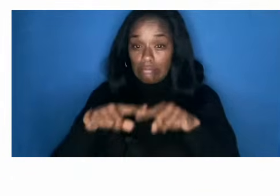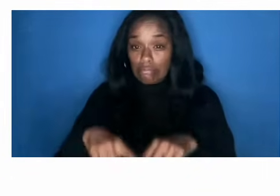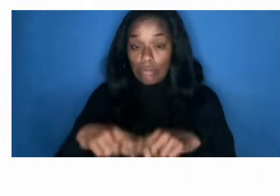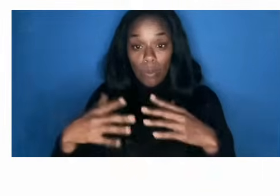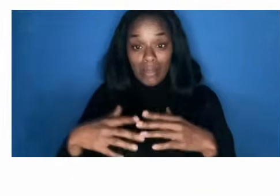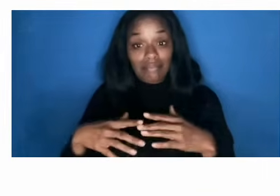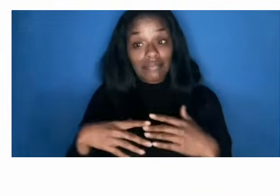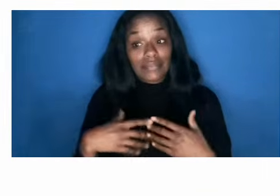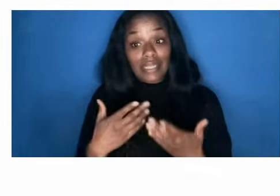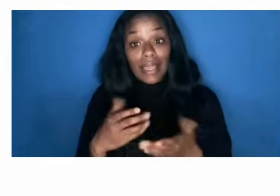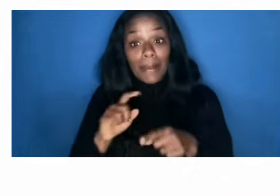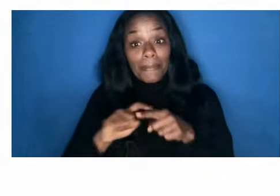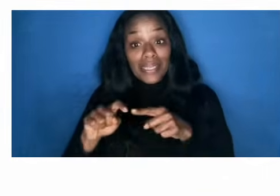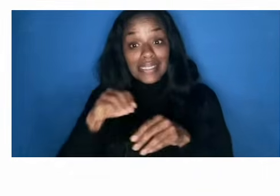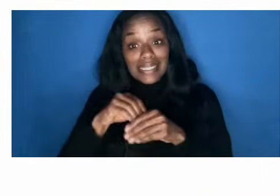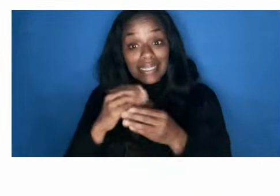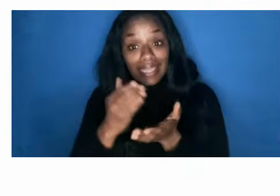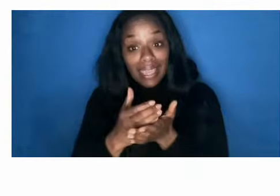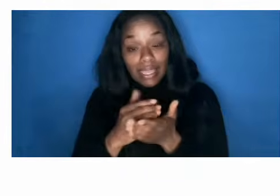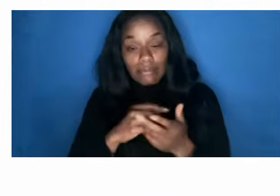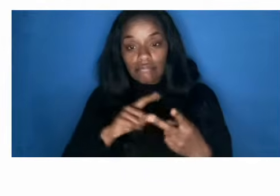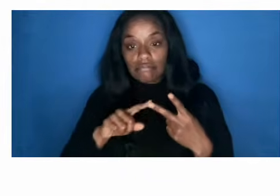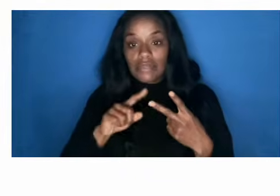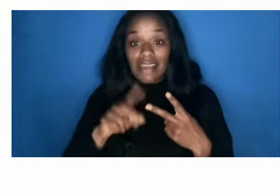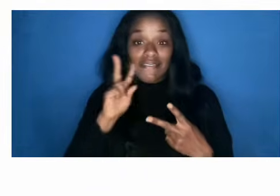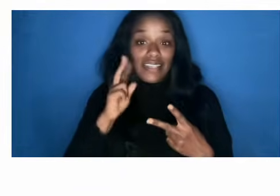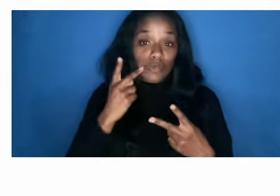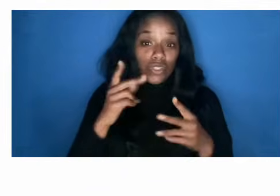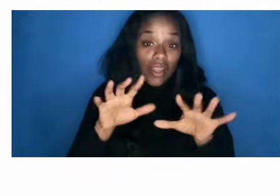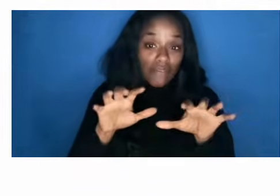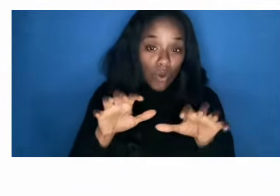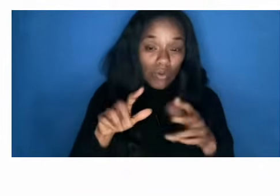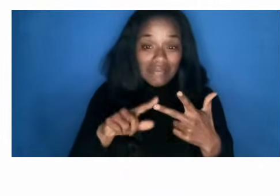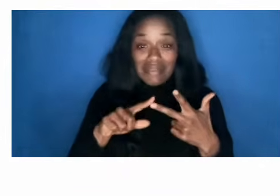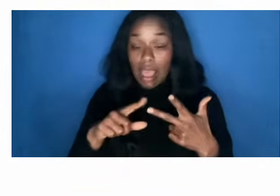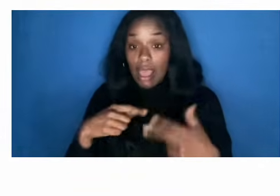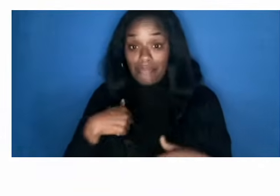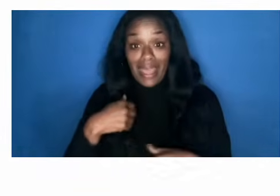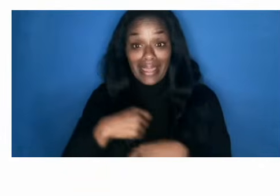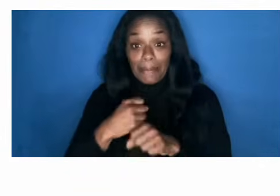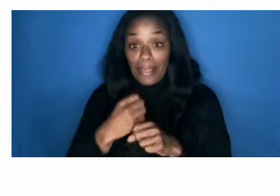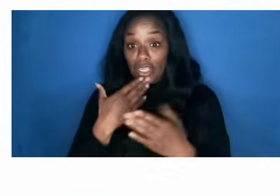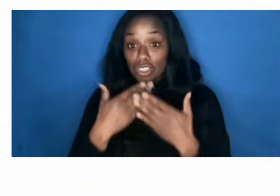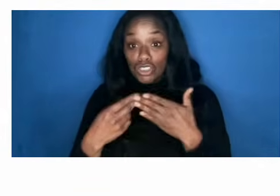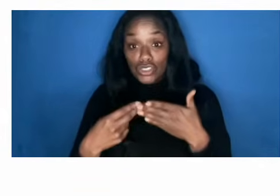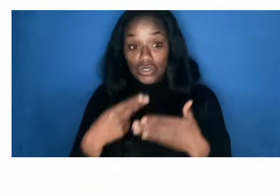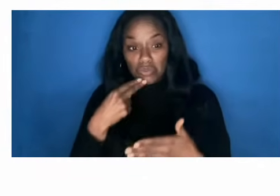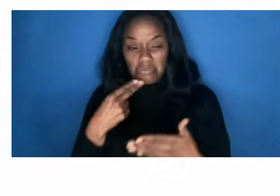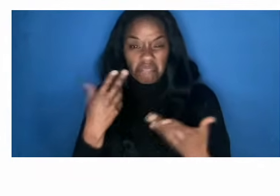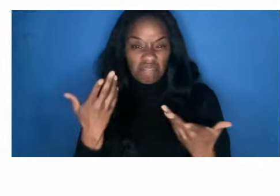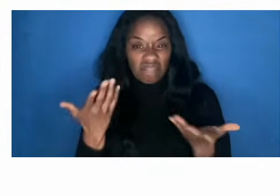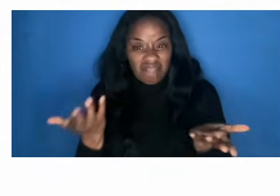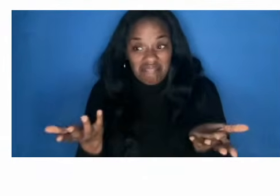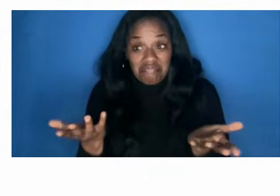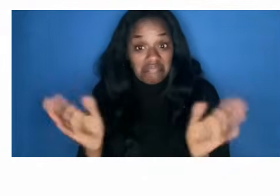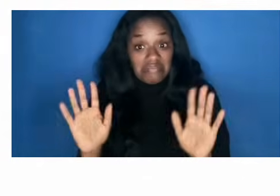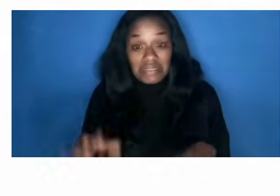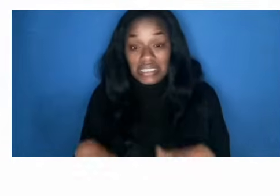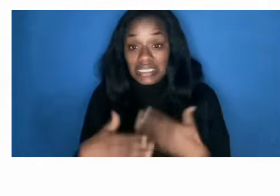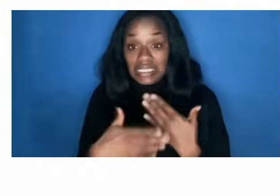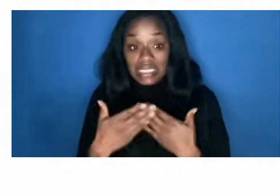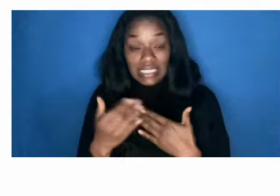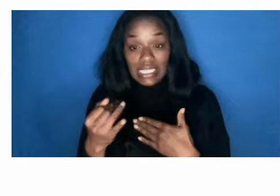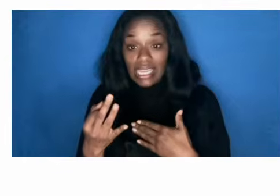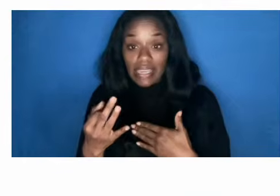beans, frozen vegetables. I can make a really good soup in almost no time if I pour in a